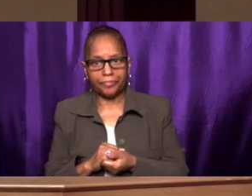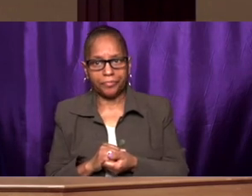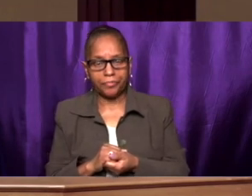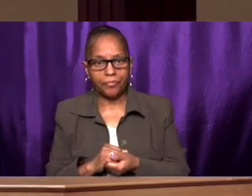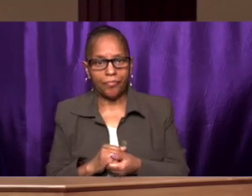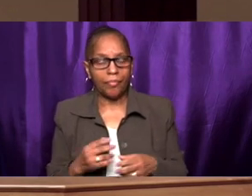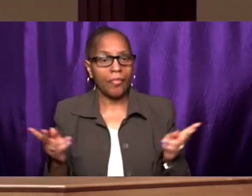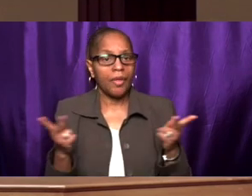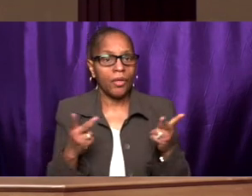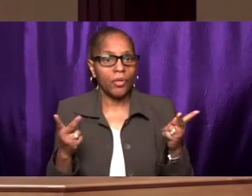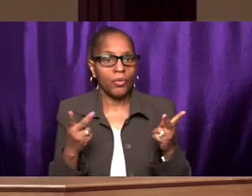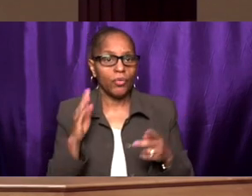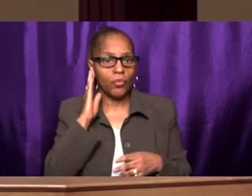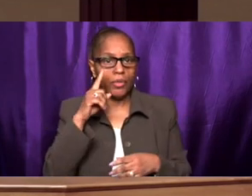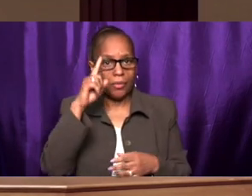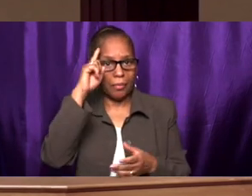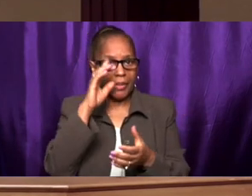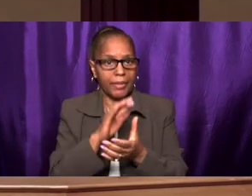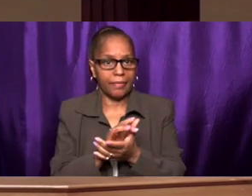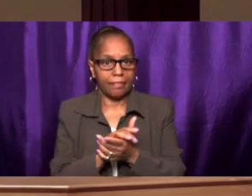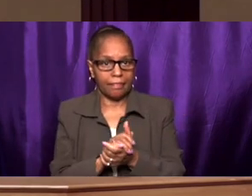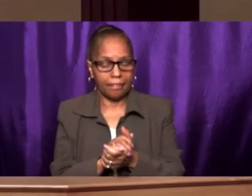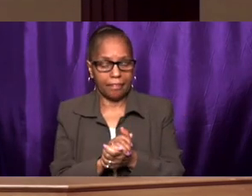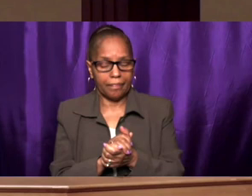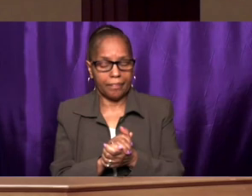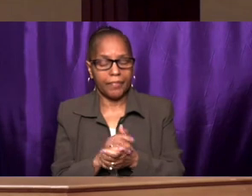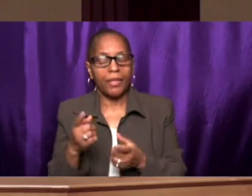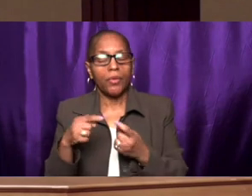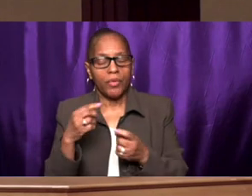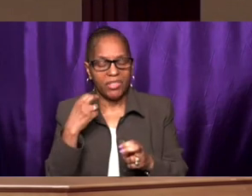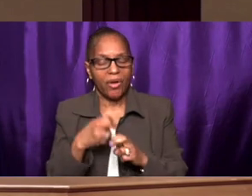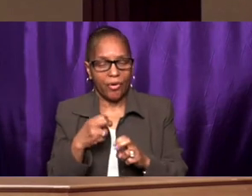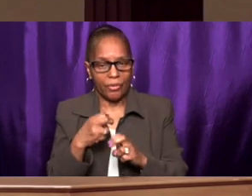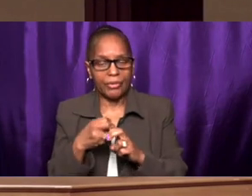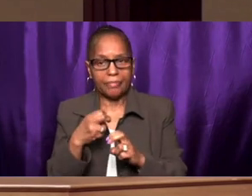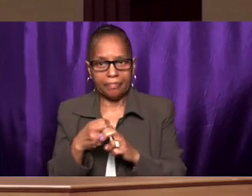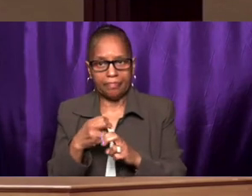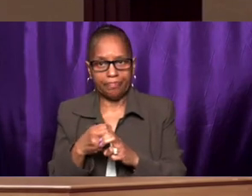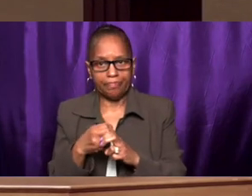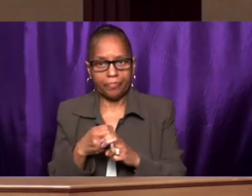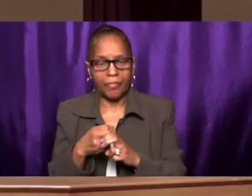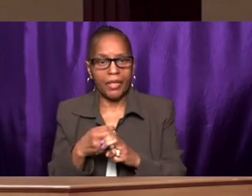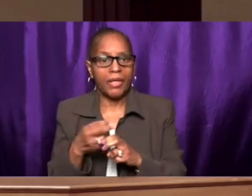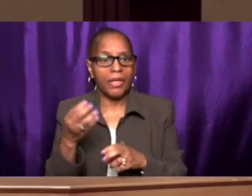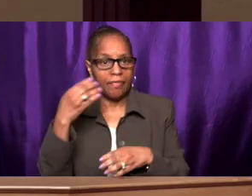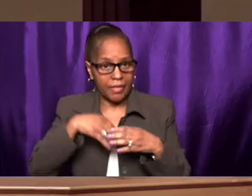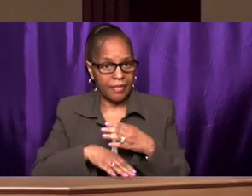You will believe when it's hard, even in the